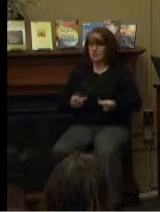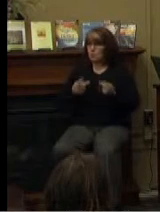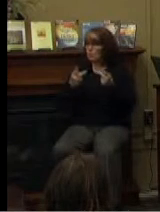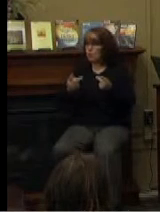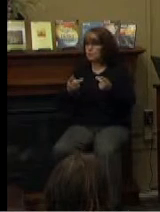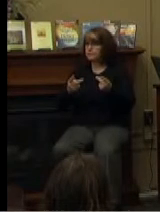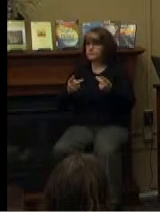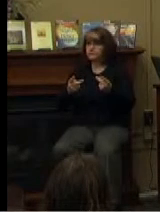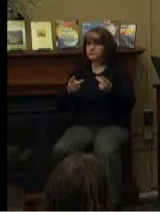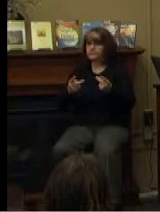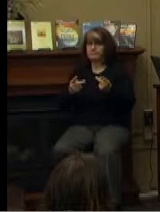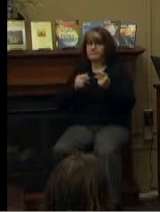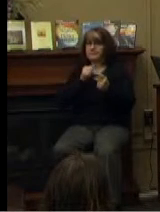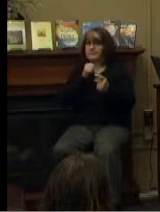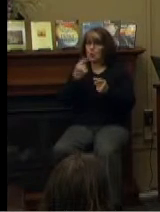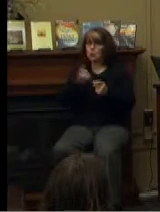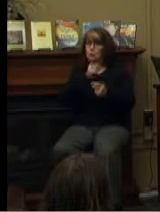necessarily the case.